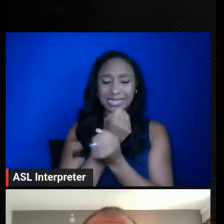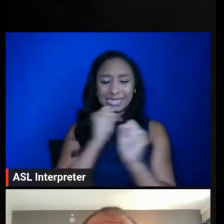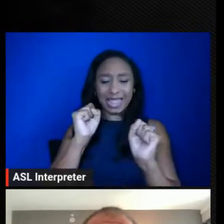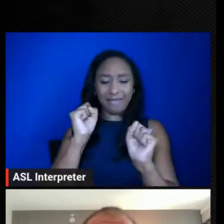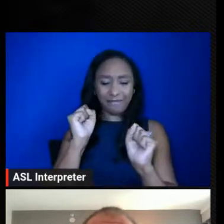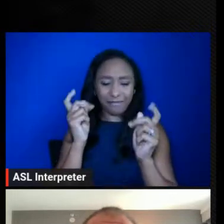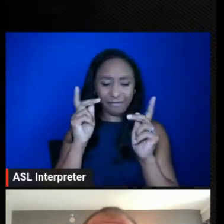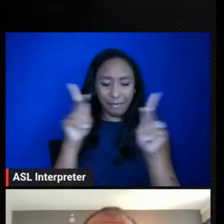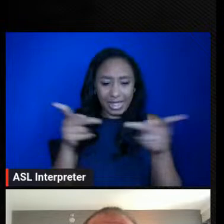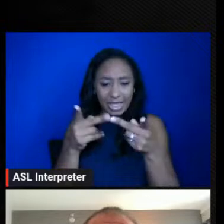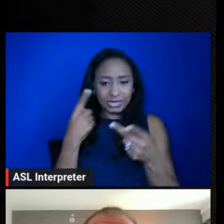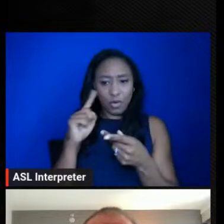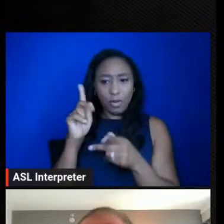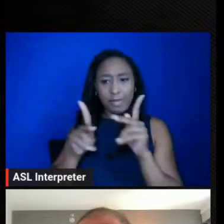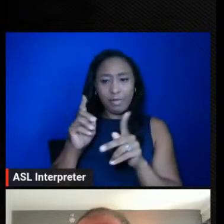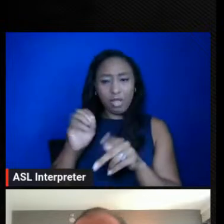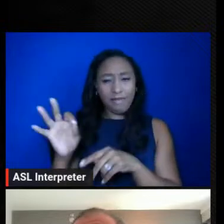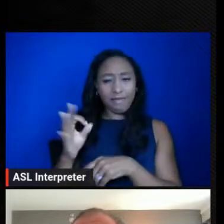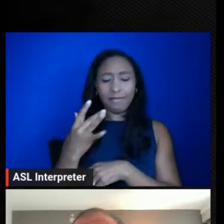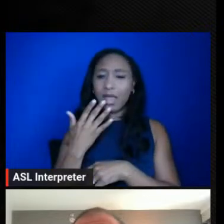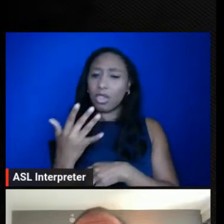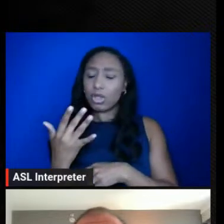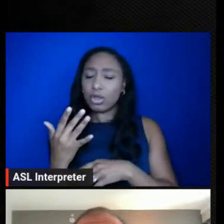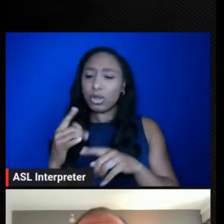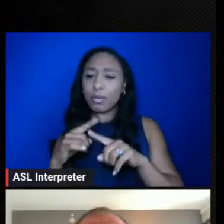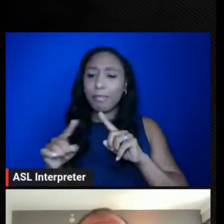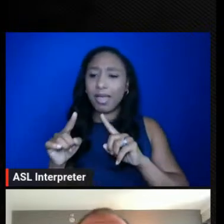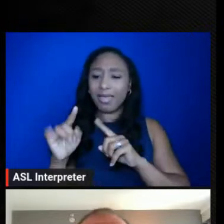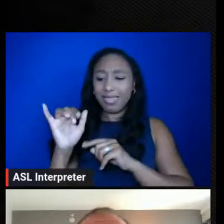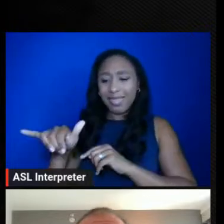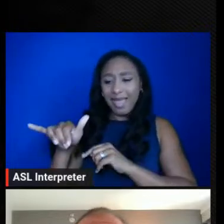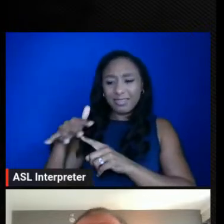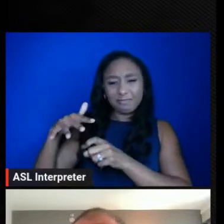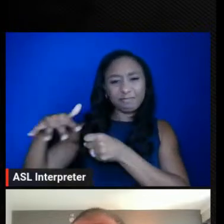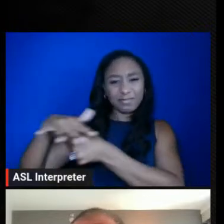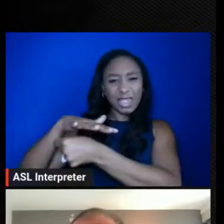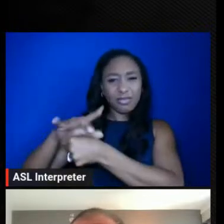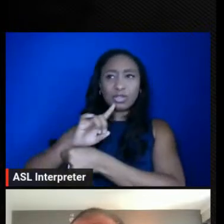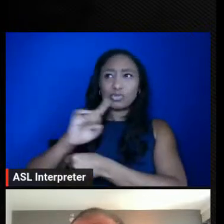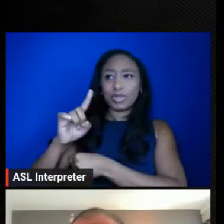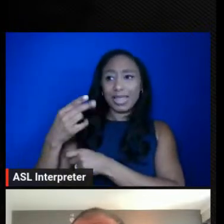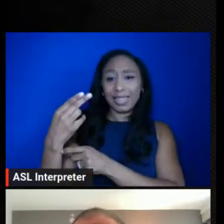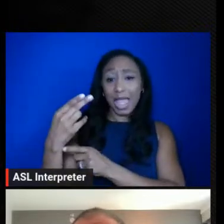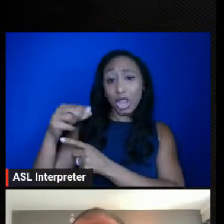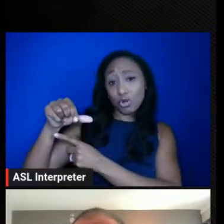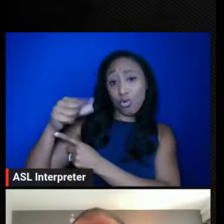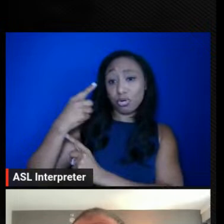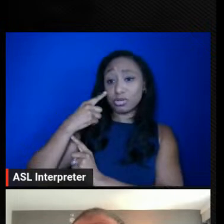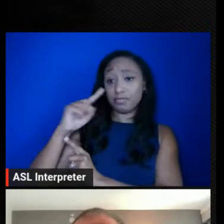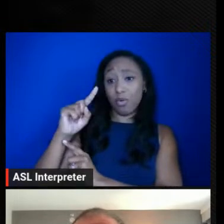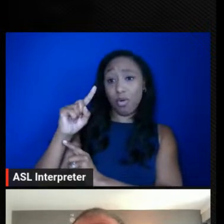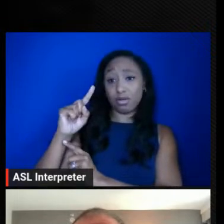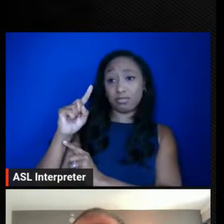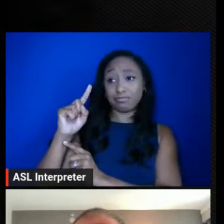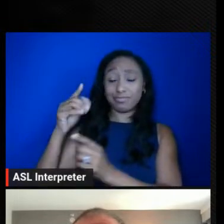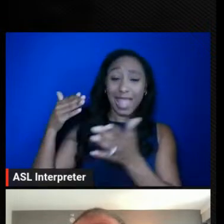color, and as the headquarters of the American anti-slavery movement.